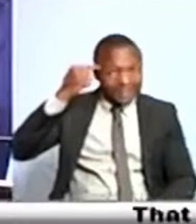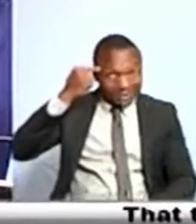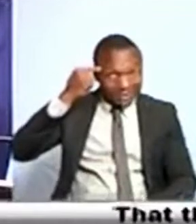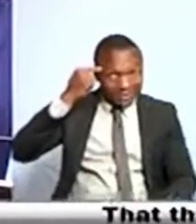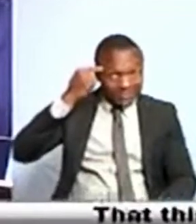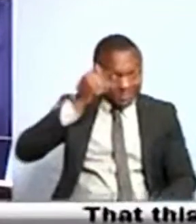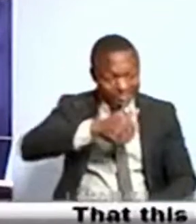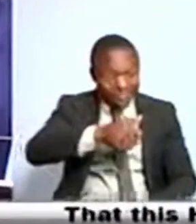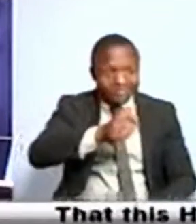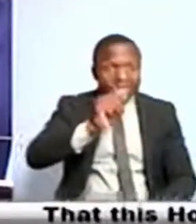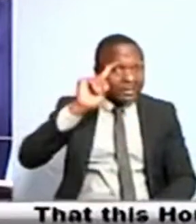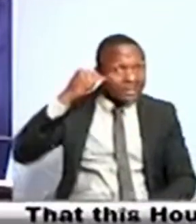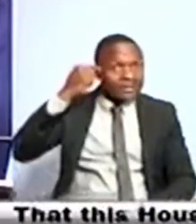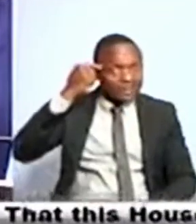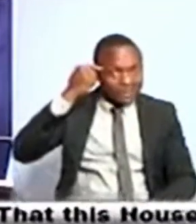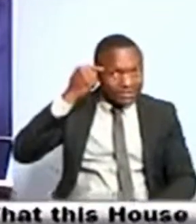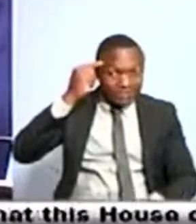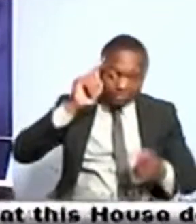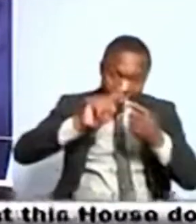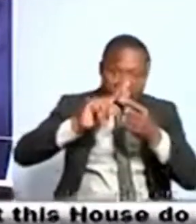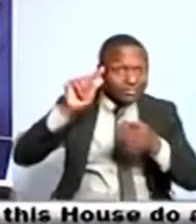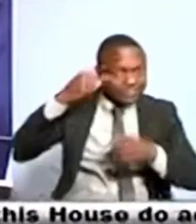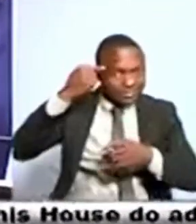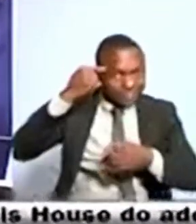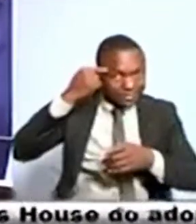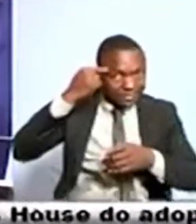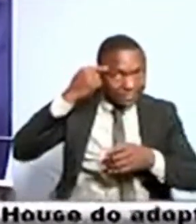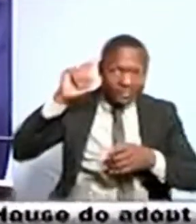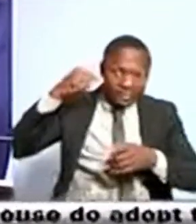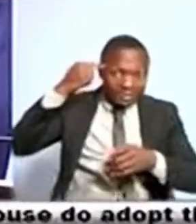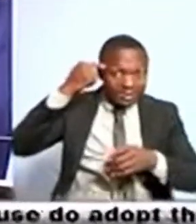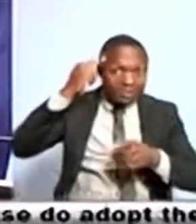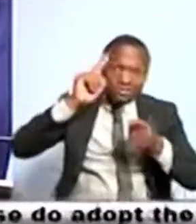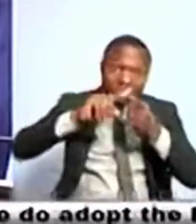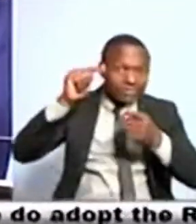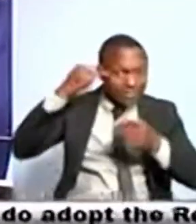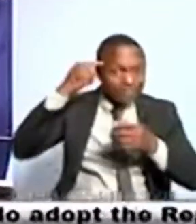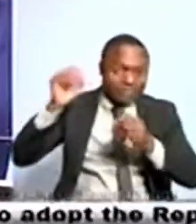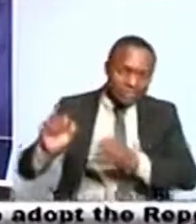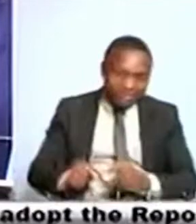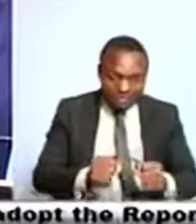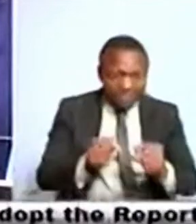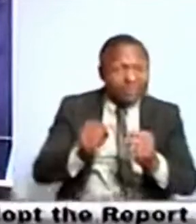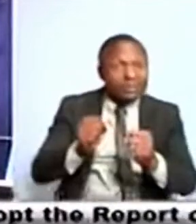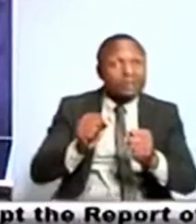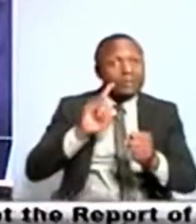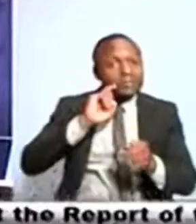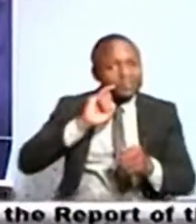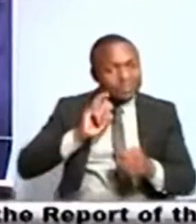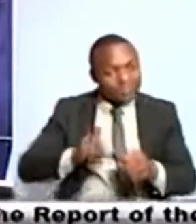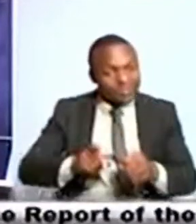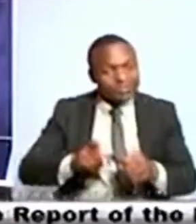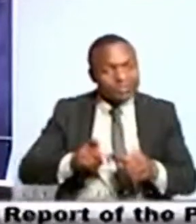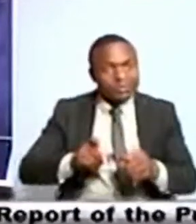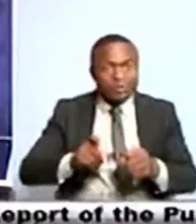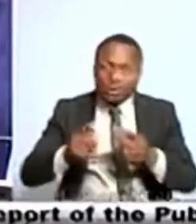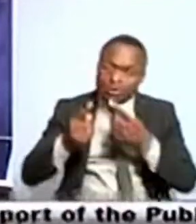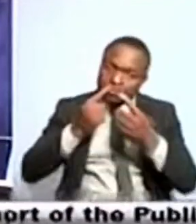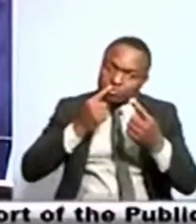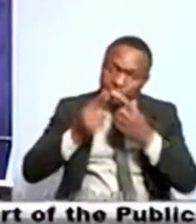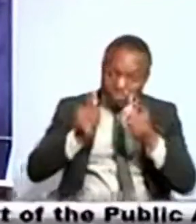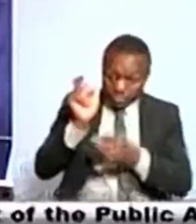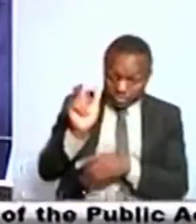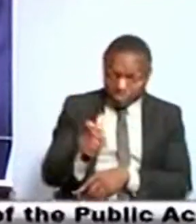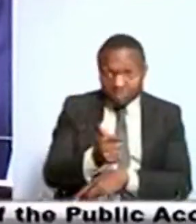itself, government to government, the government to government system must be able to be integrated and talking to each